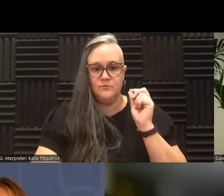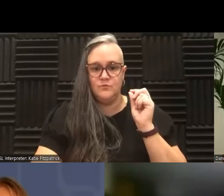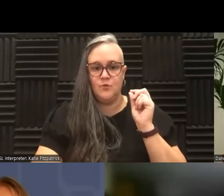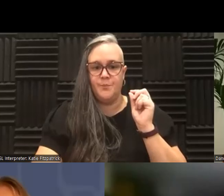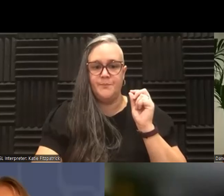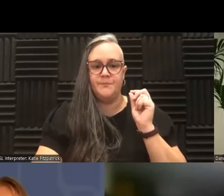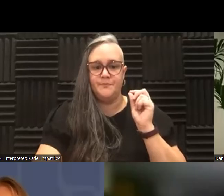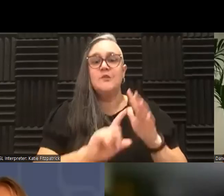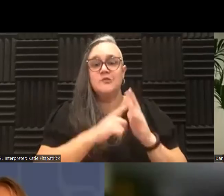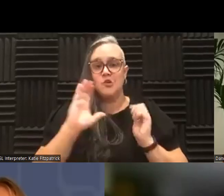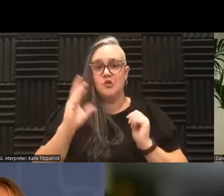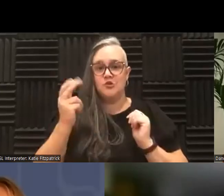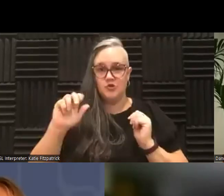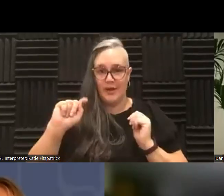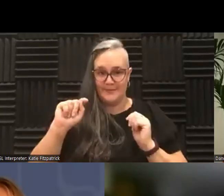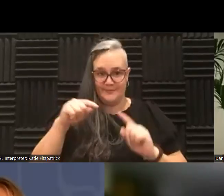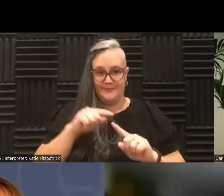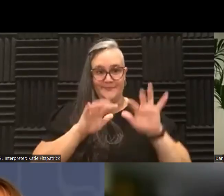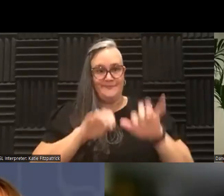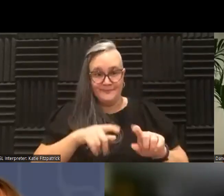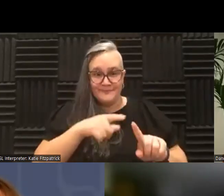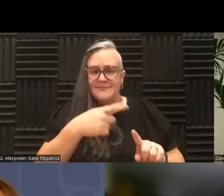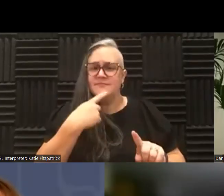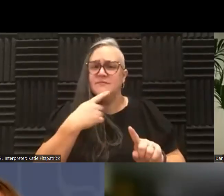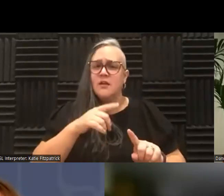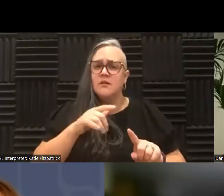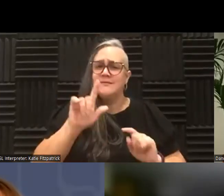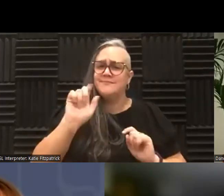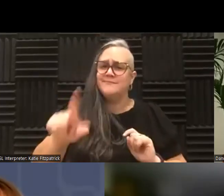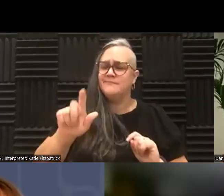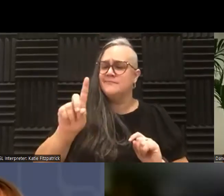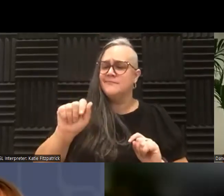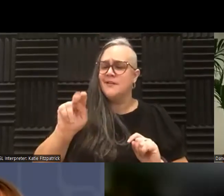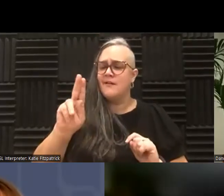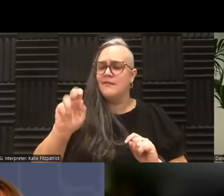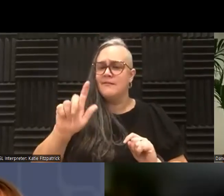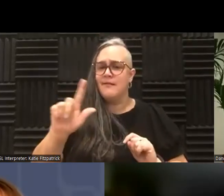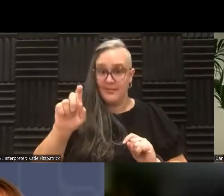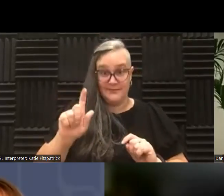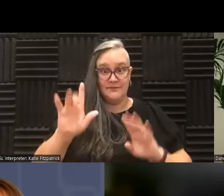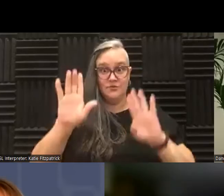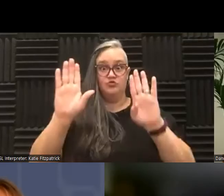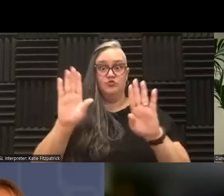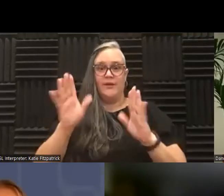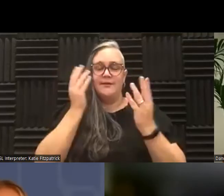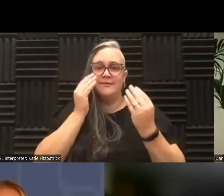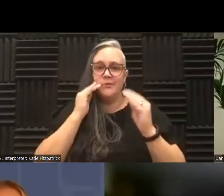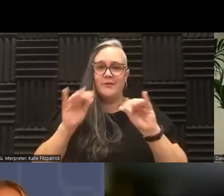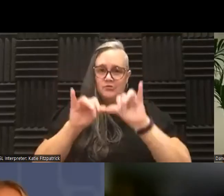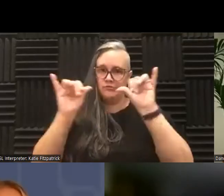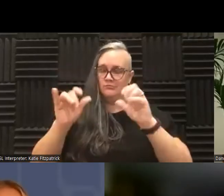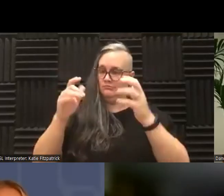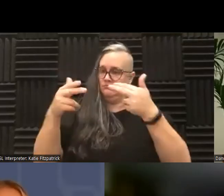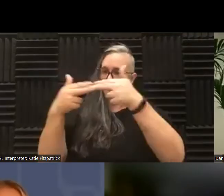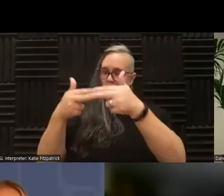So the attendee says that this is really great information to put together in a systemic way. Will